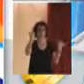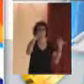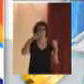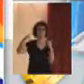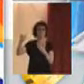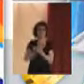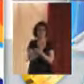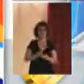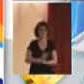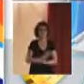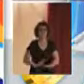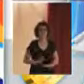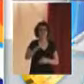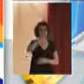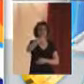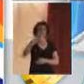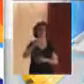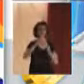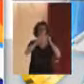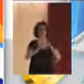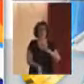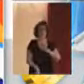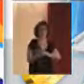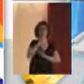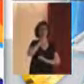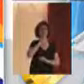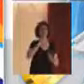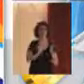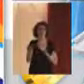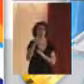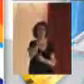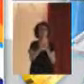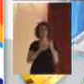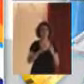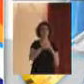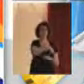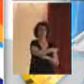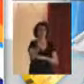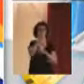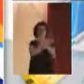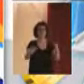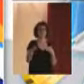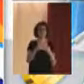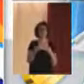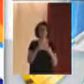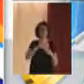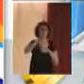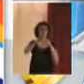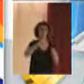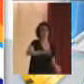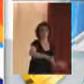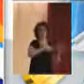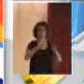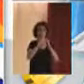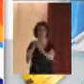includes 1,400 categories, and the CAF is built around questionnaires filled out by